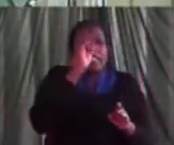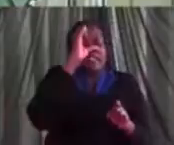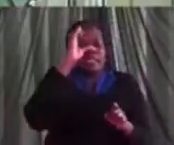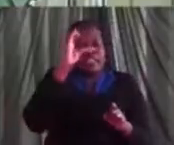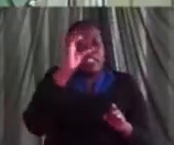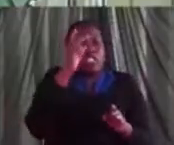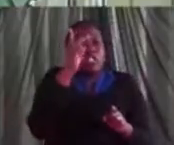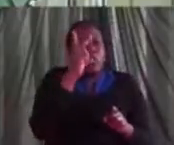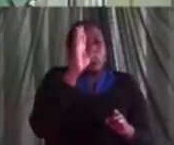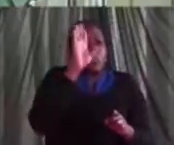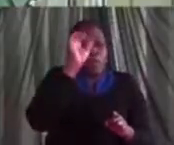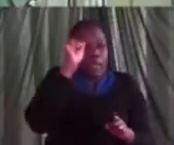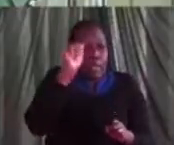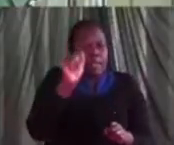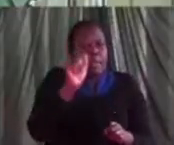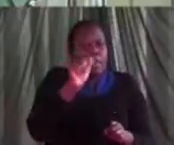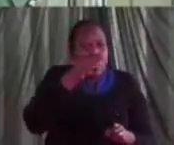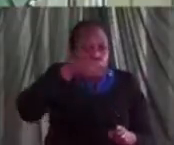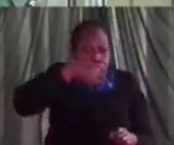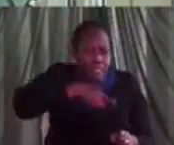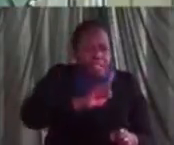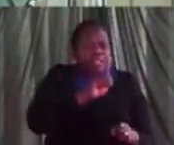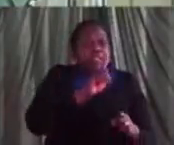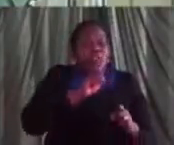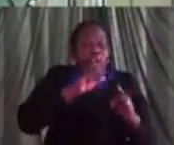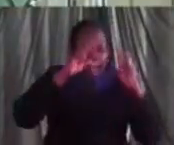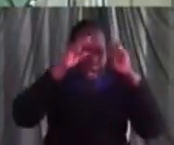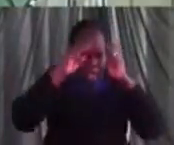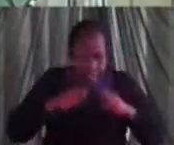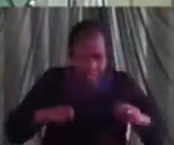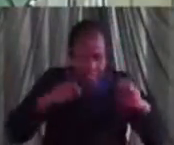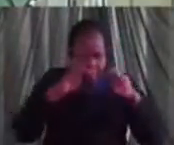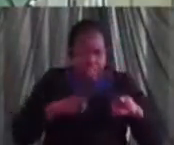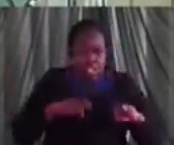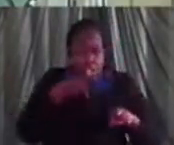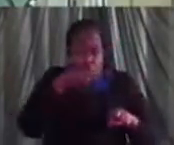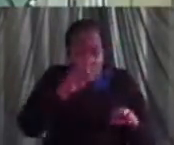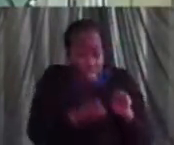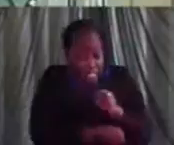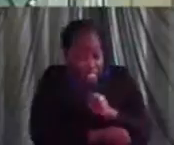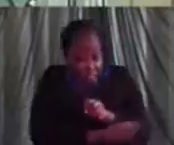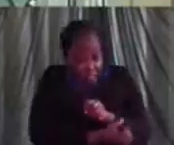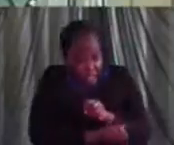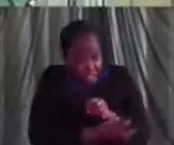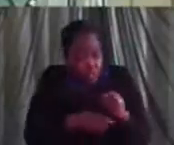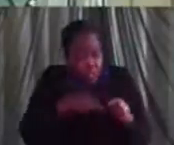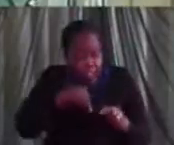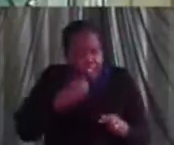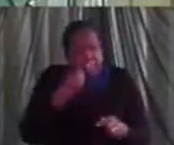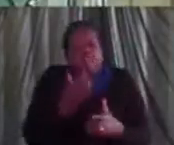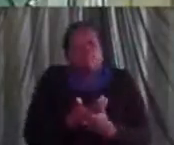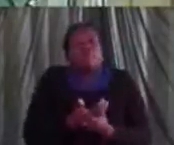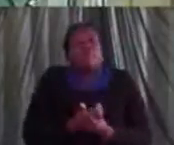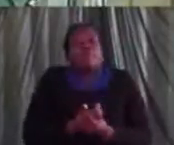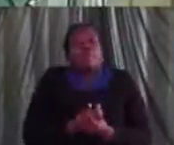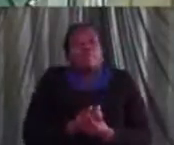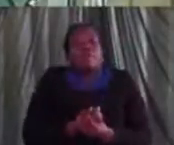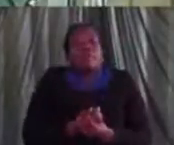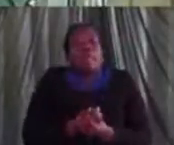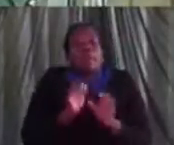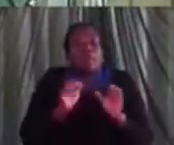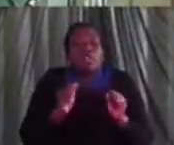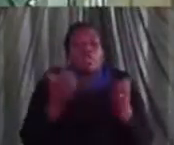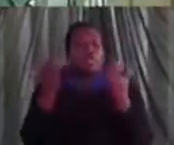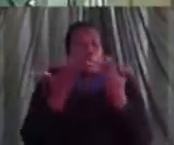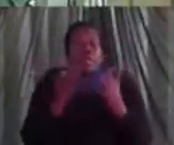your self-assessment. Yes. You described yourself, let me just read it. I have it here.